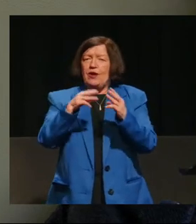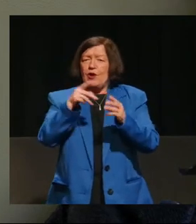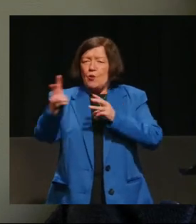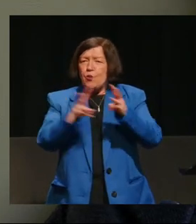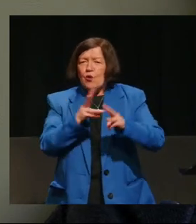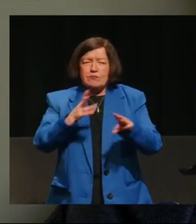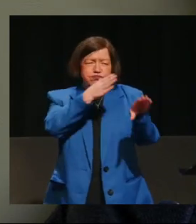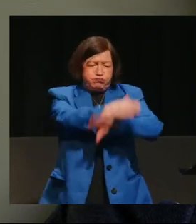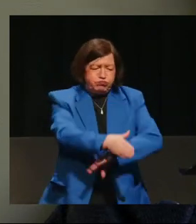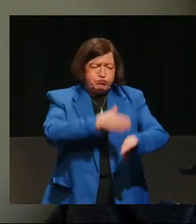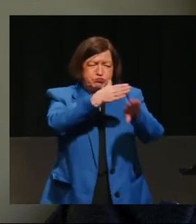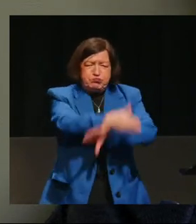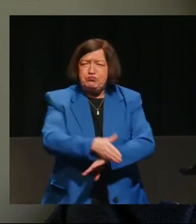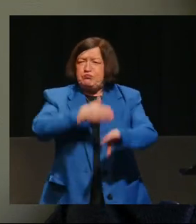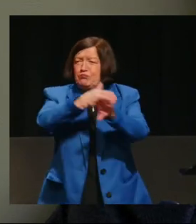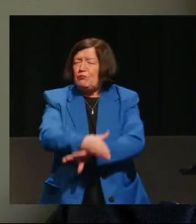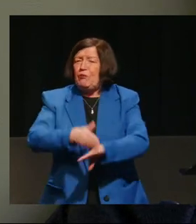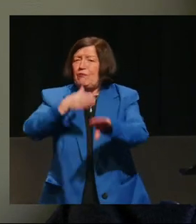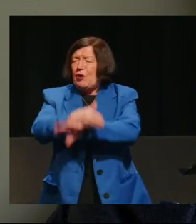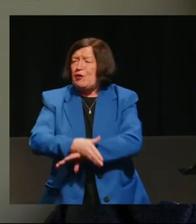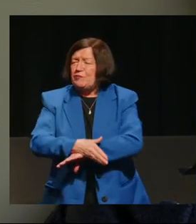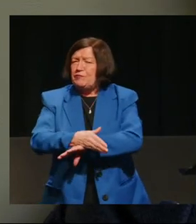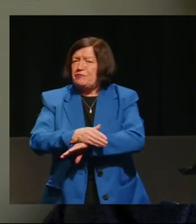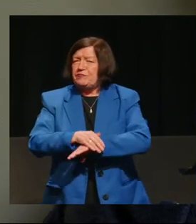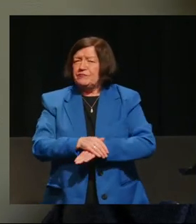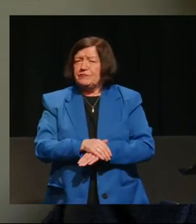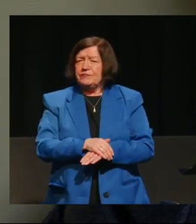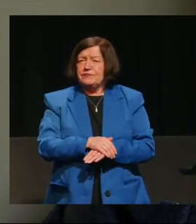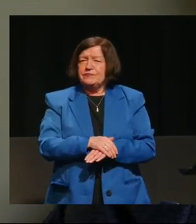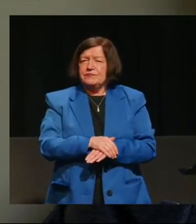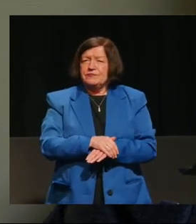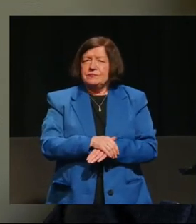working harder and so on.